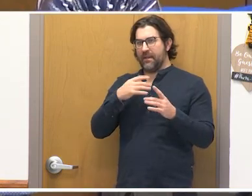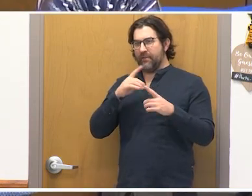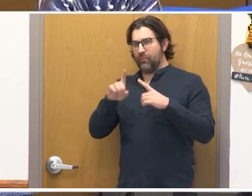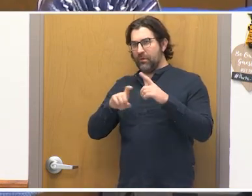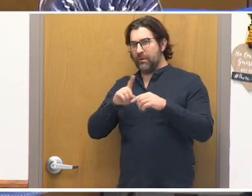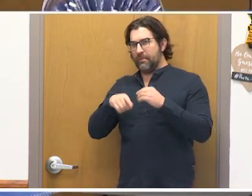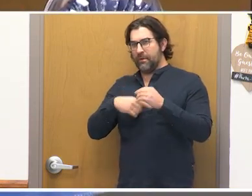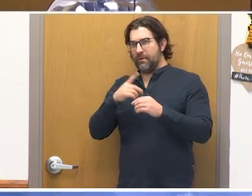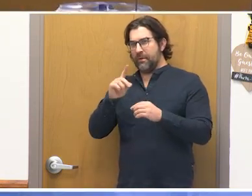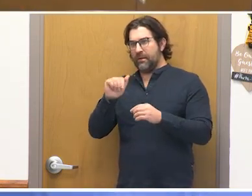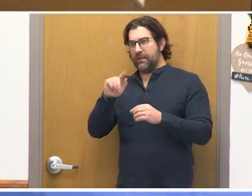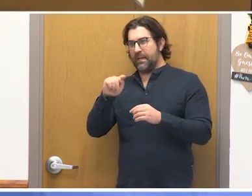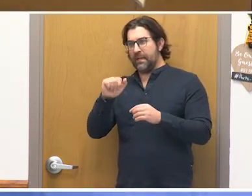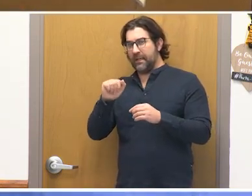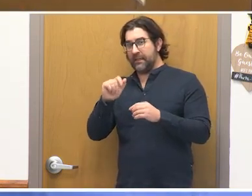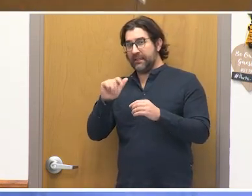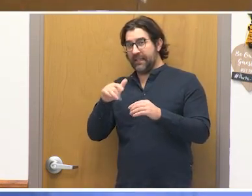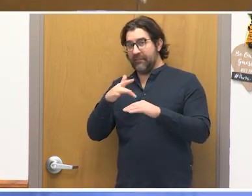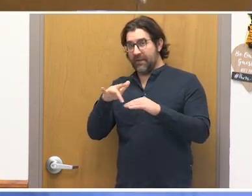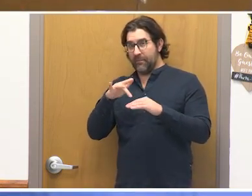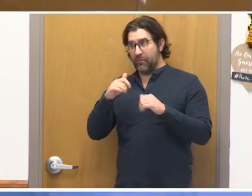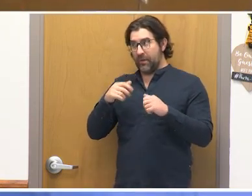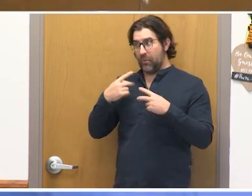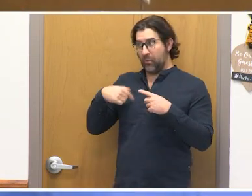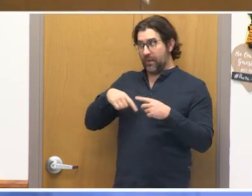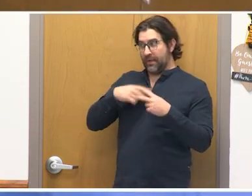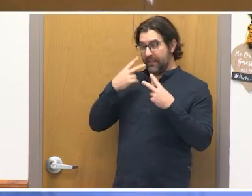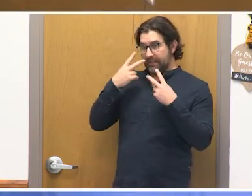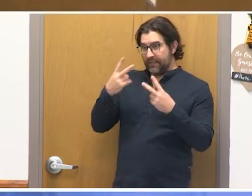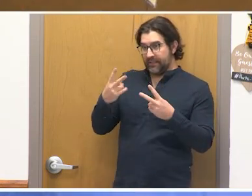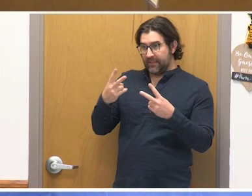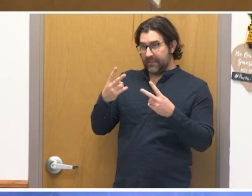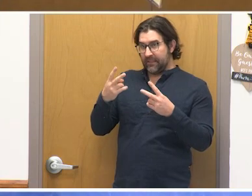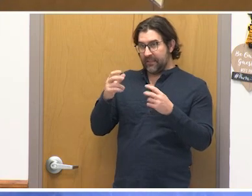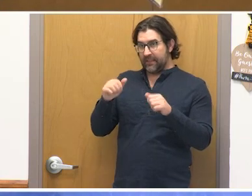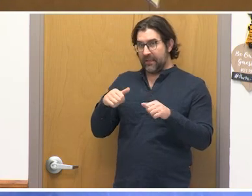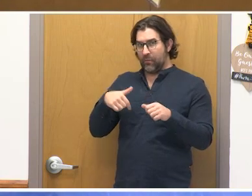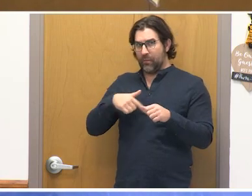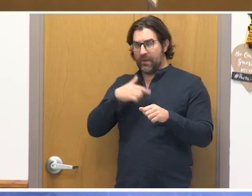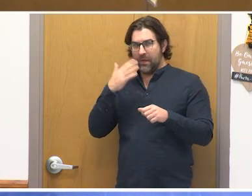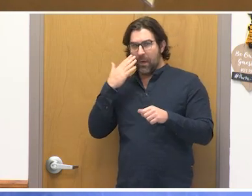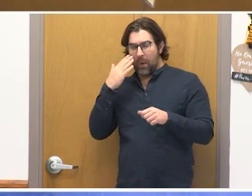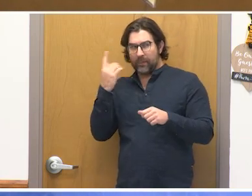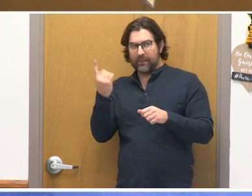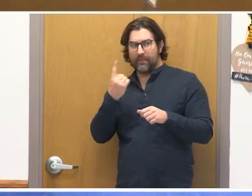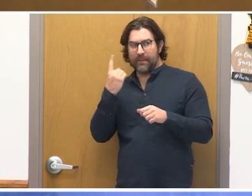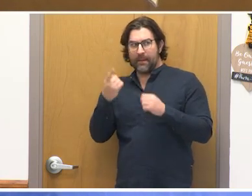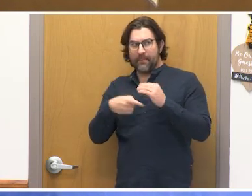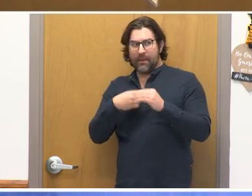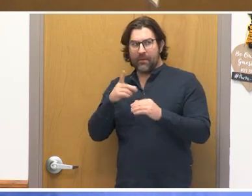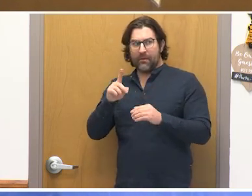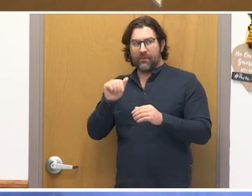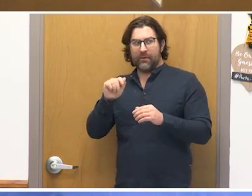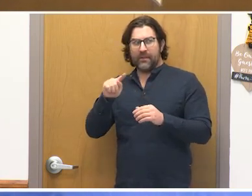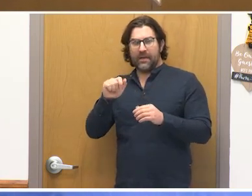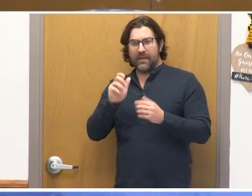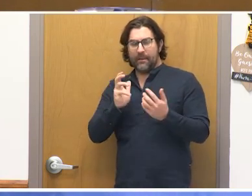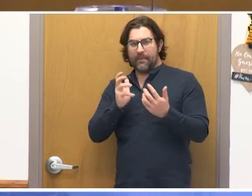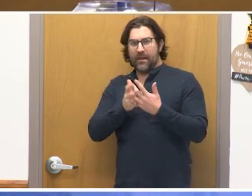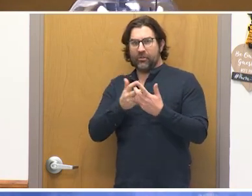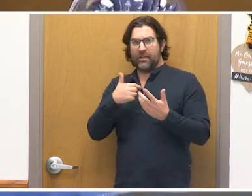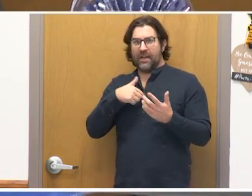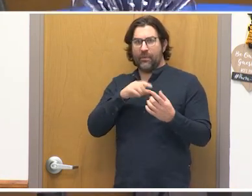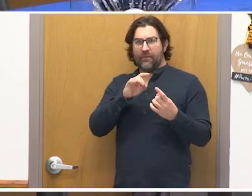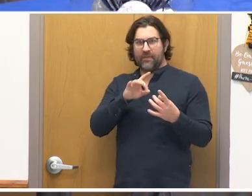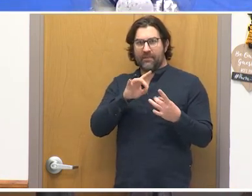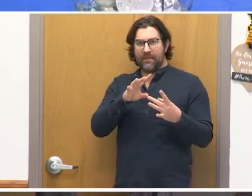about the data. Is it public? Can we see it? Can we know anything about the data that matches up with what we're saying